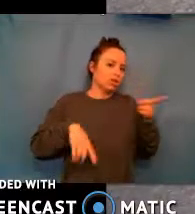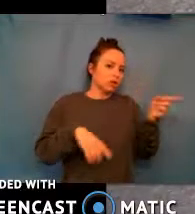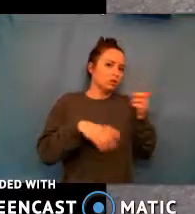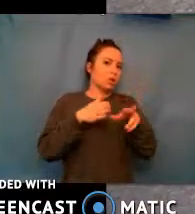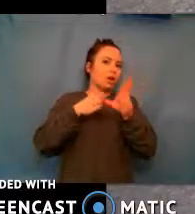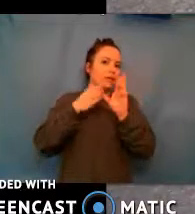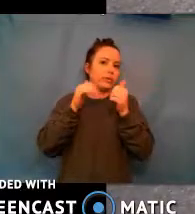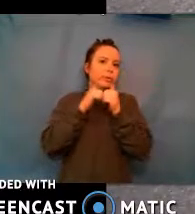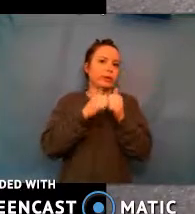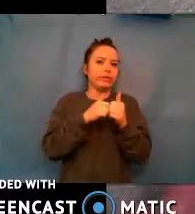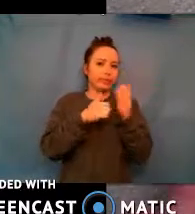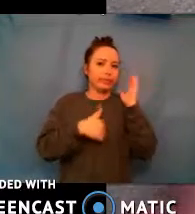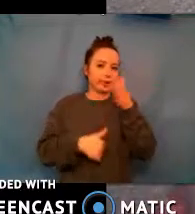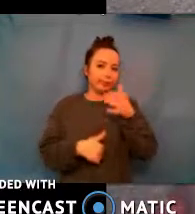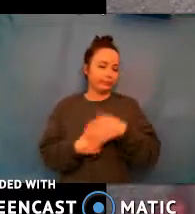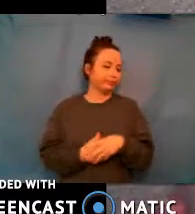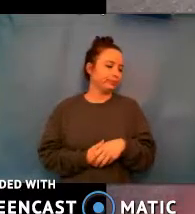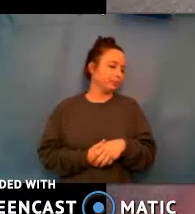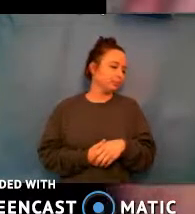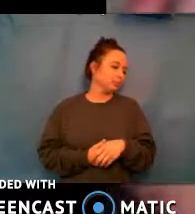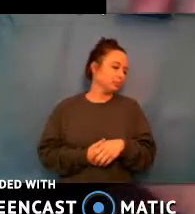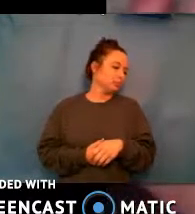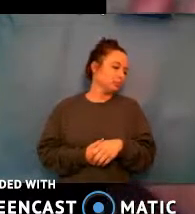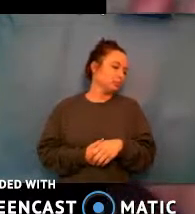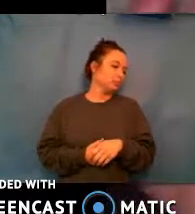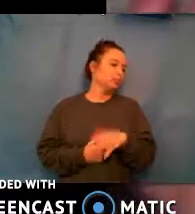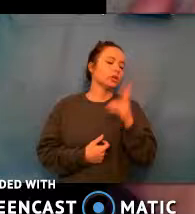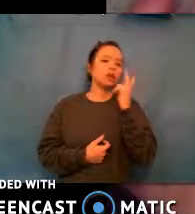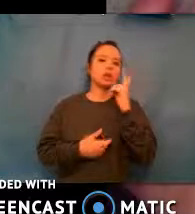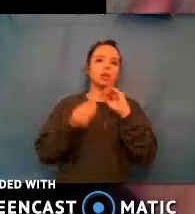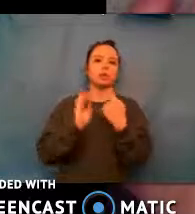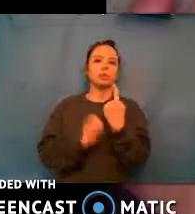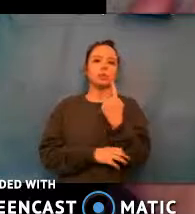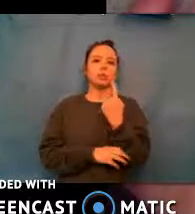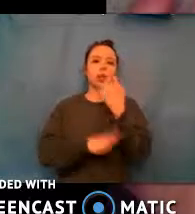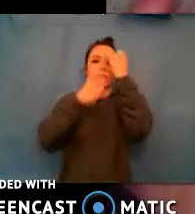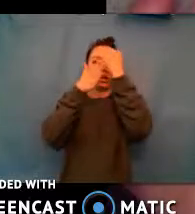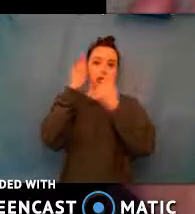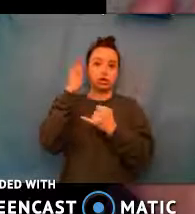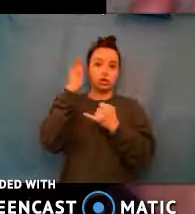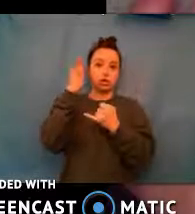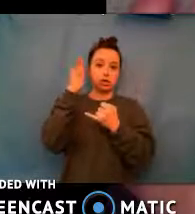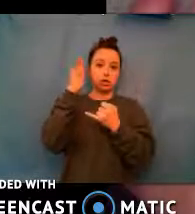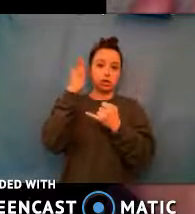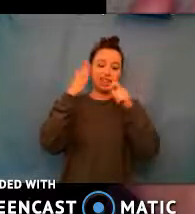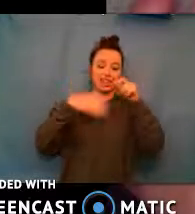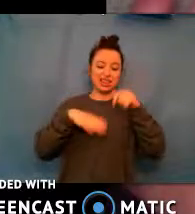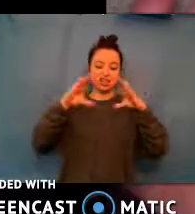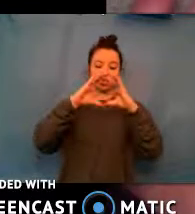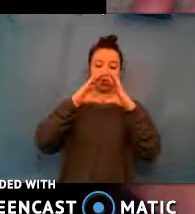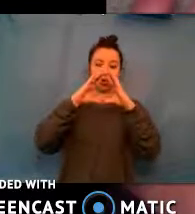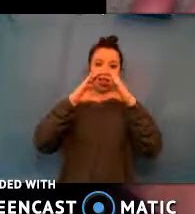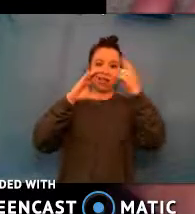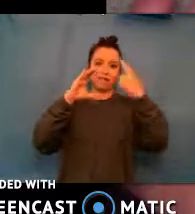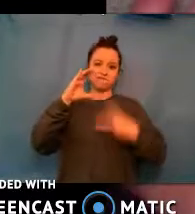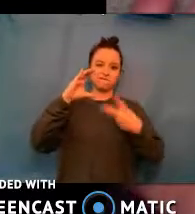it together right now. Okay? So let's look at number 1. It says, draw a line that cuts the circle in